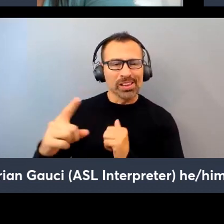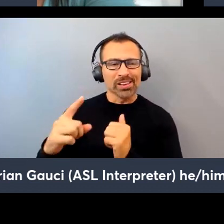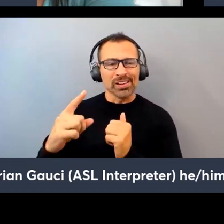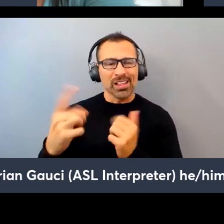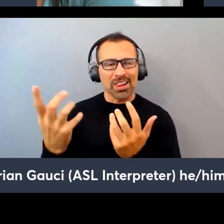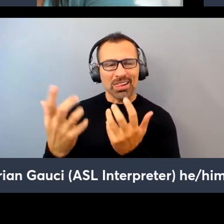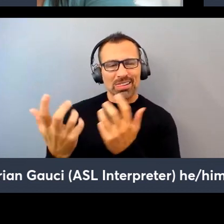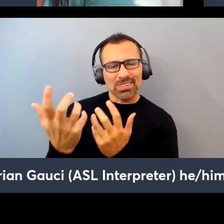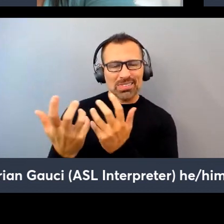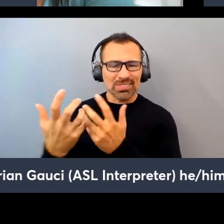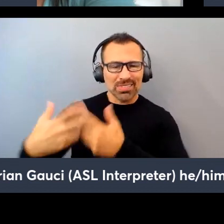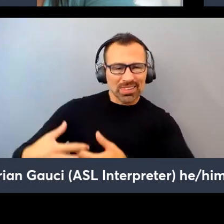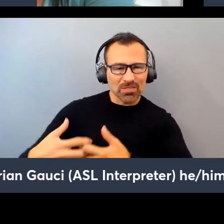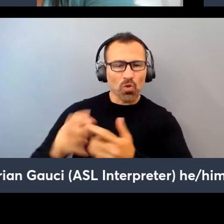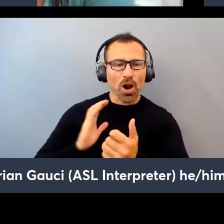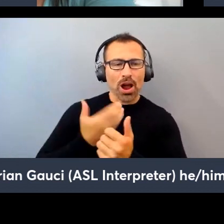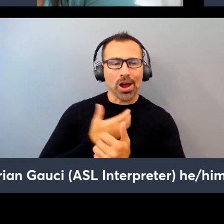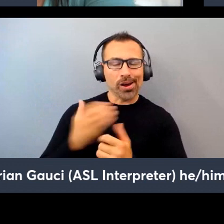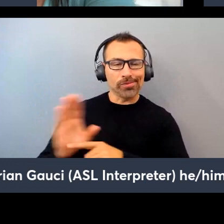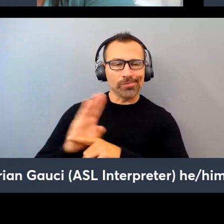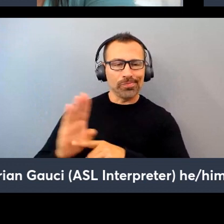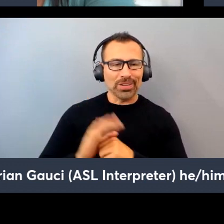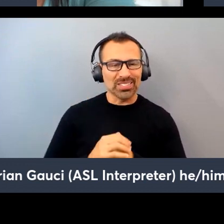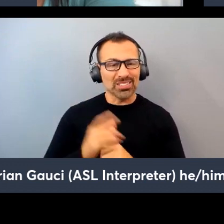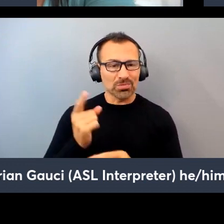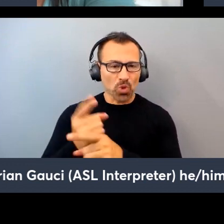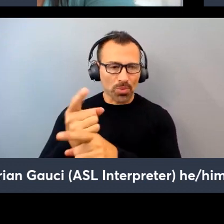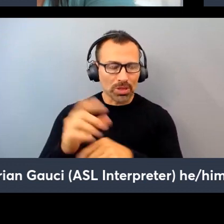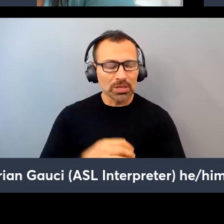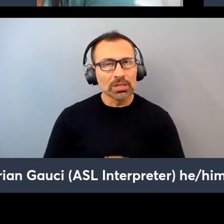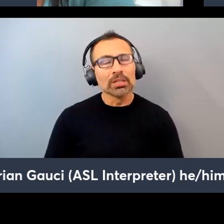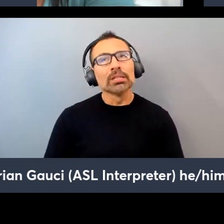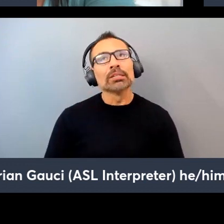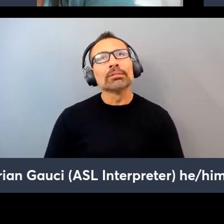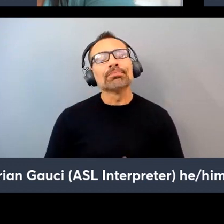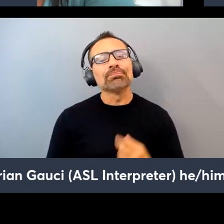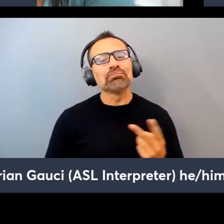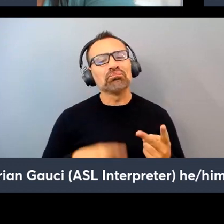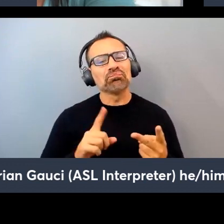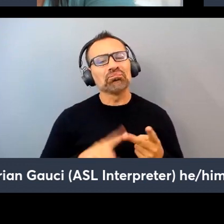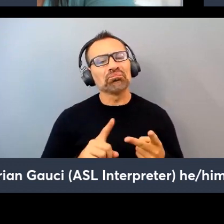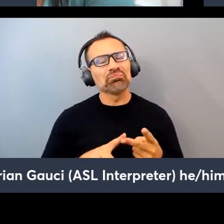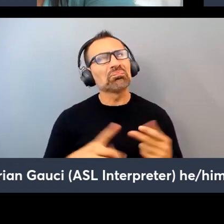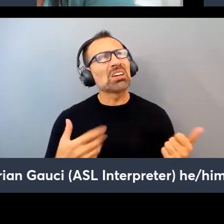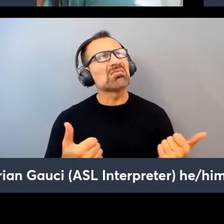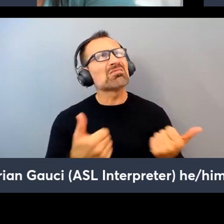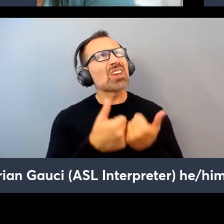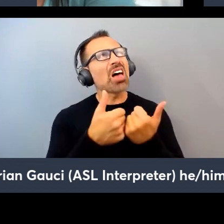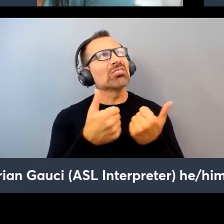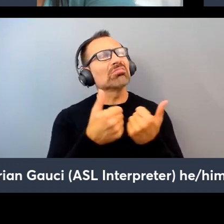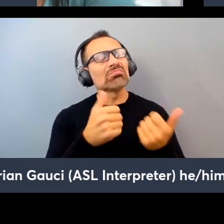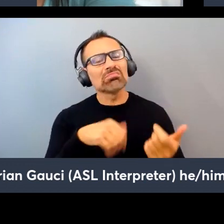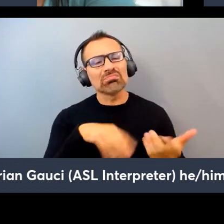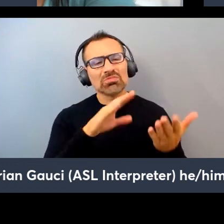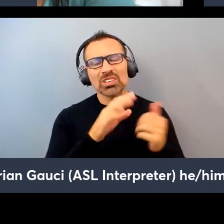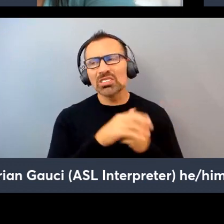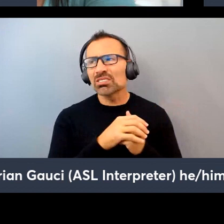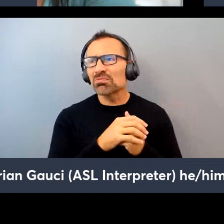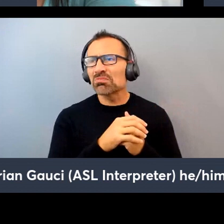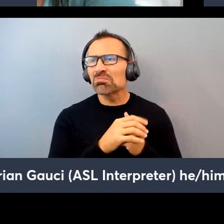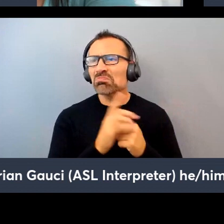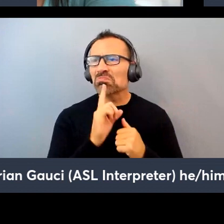As far as any challenges that we were able to face, or that we did face, were more related